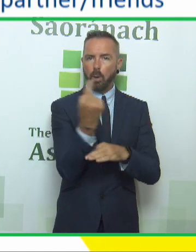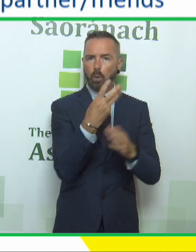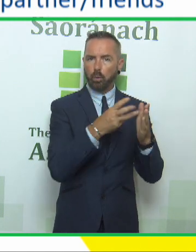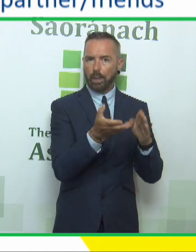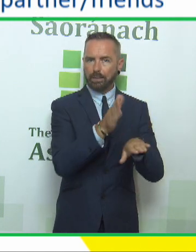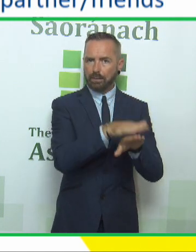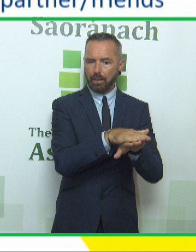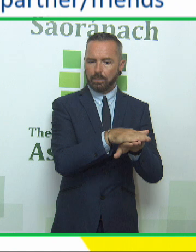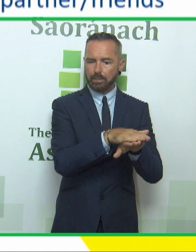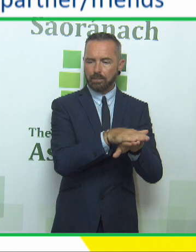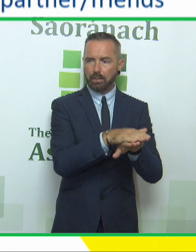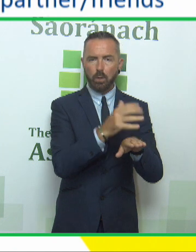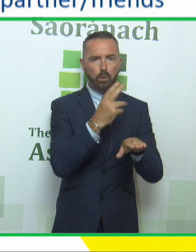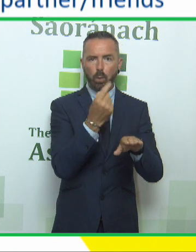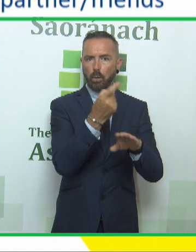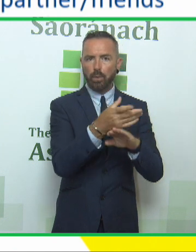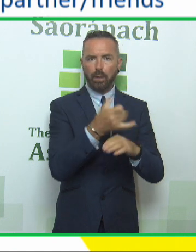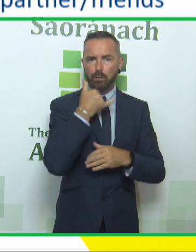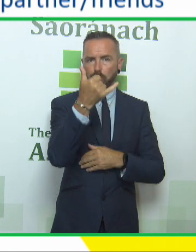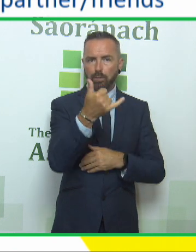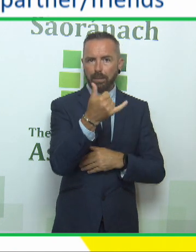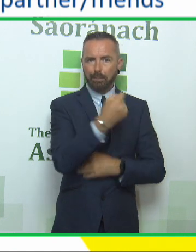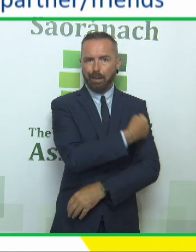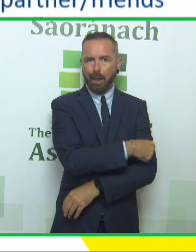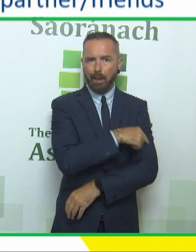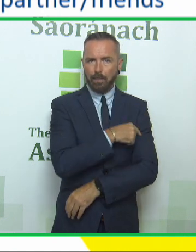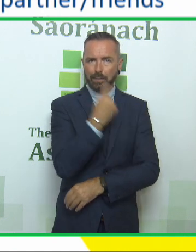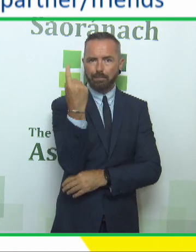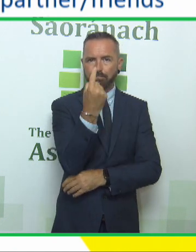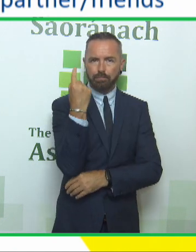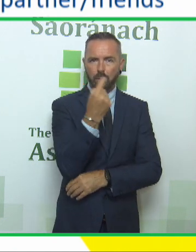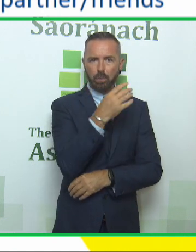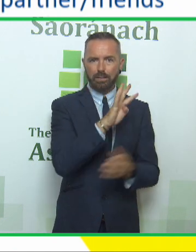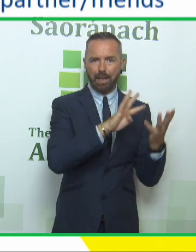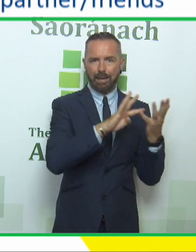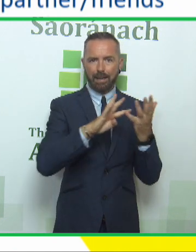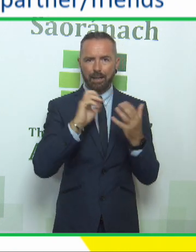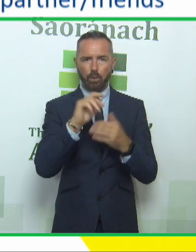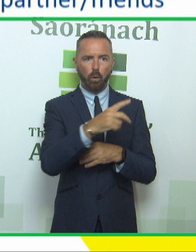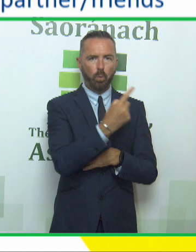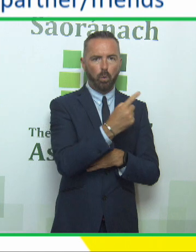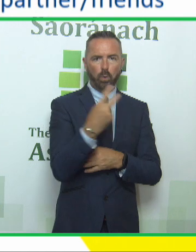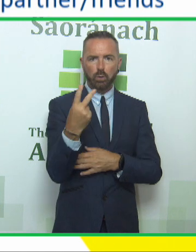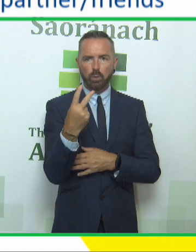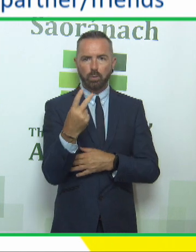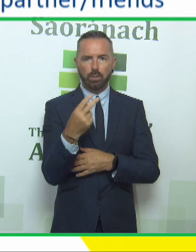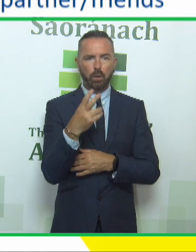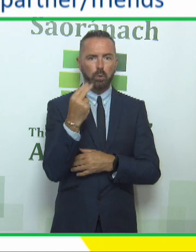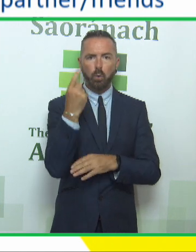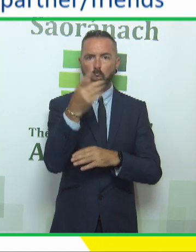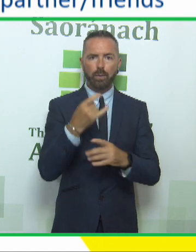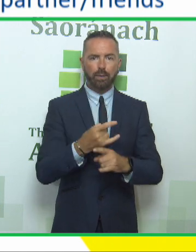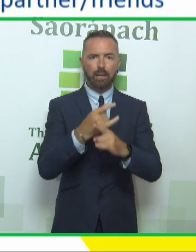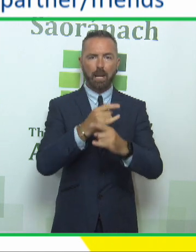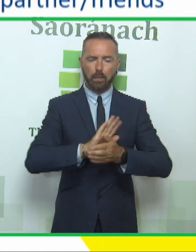for prevention. There was no one there to call 999 or 112. There was no one there, for example, to administer naloxone, which